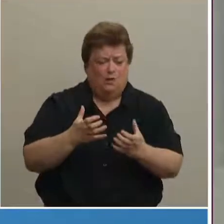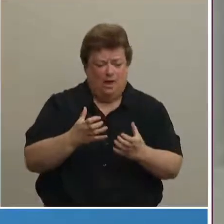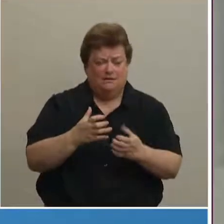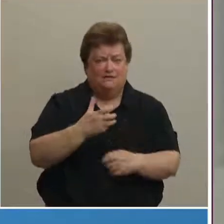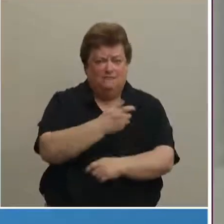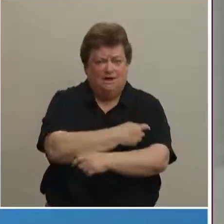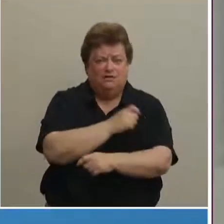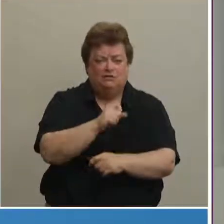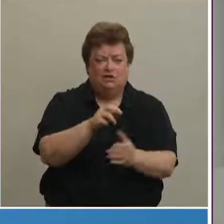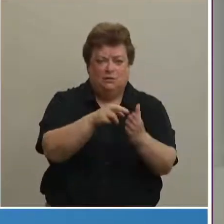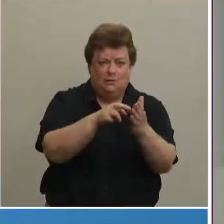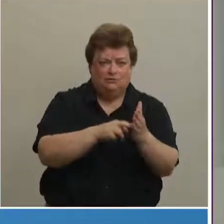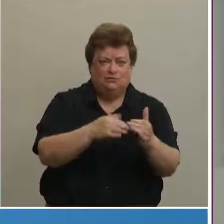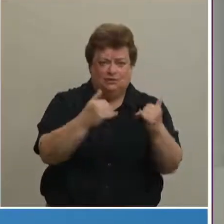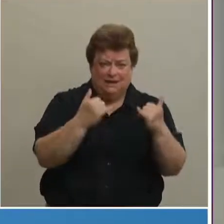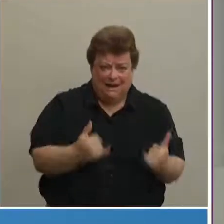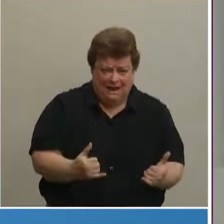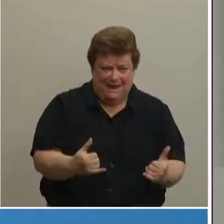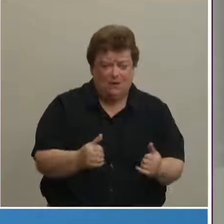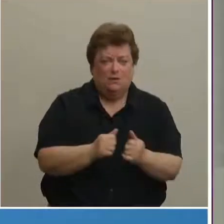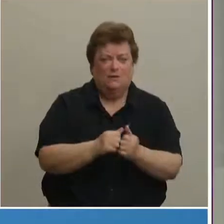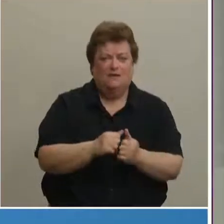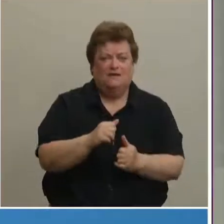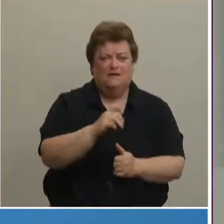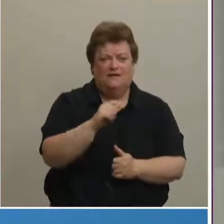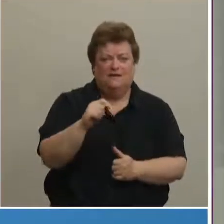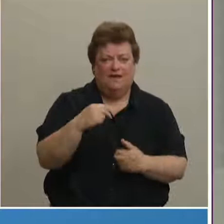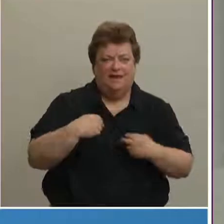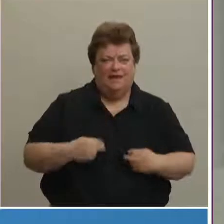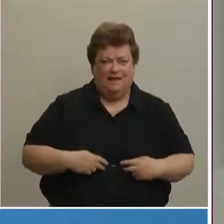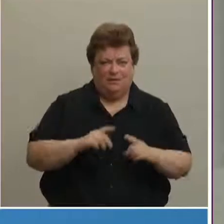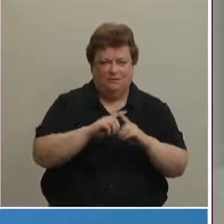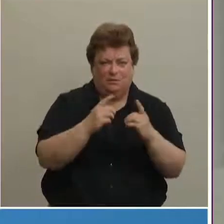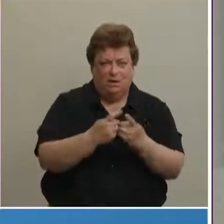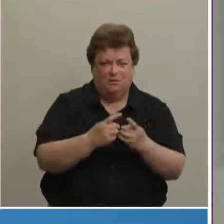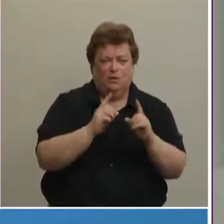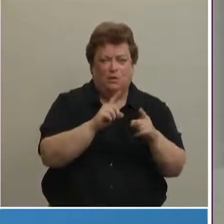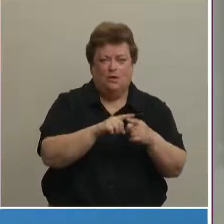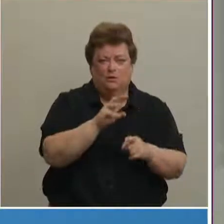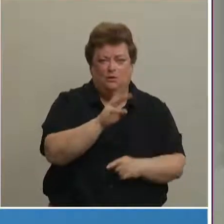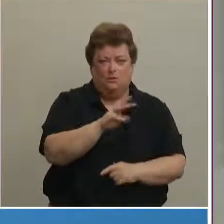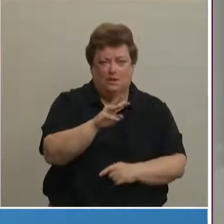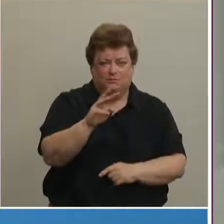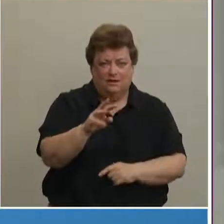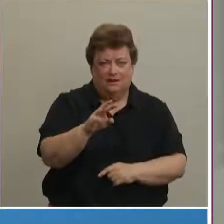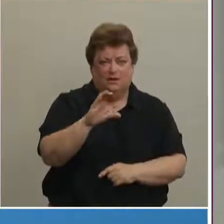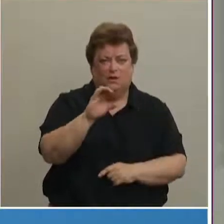register now with the Lincoln Lancaster County Health Department by going to our website,